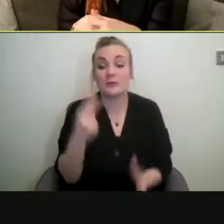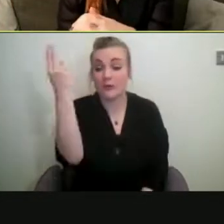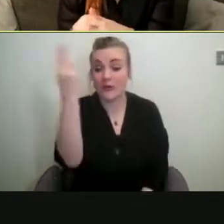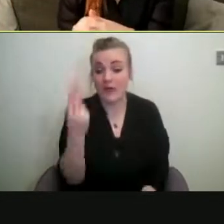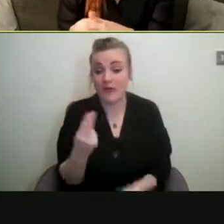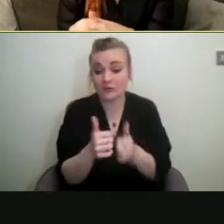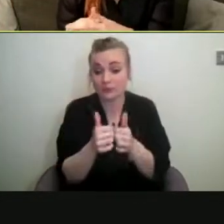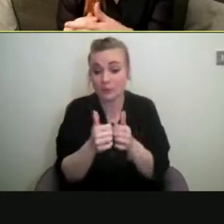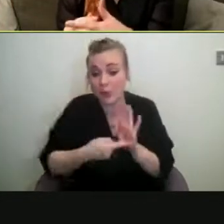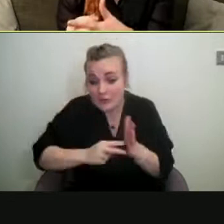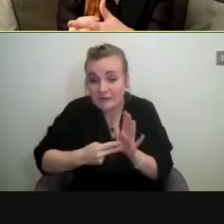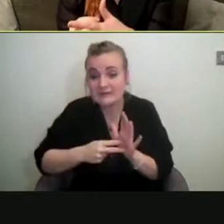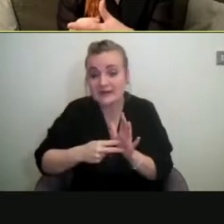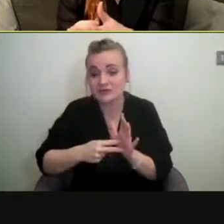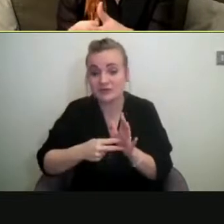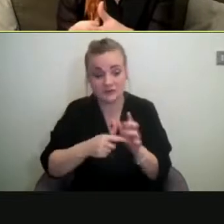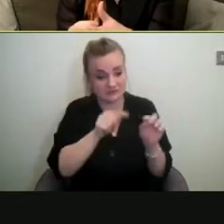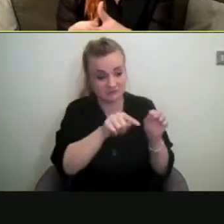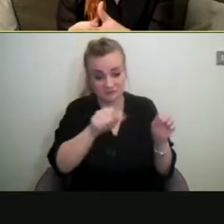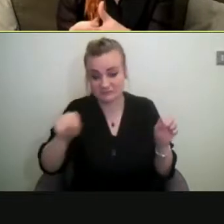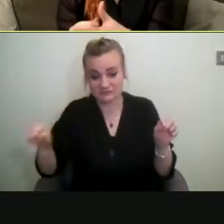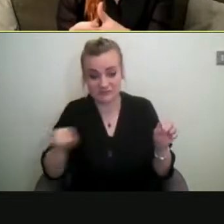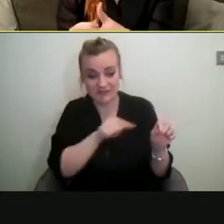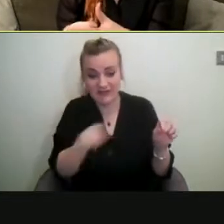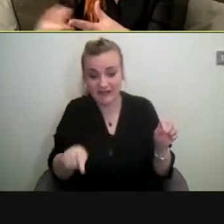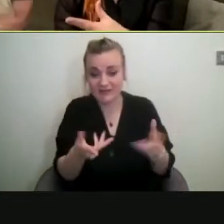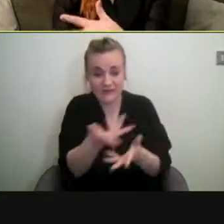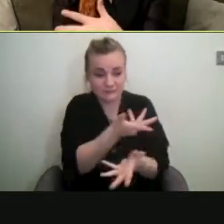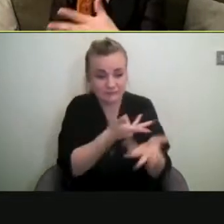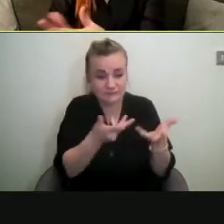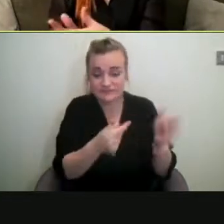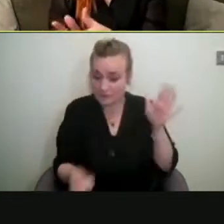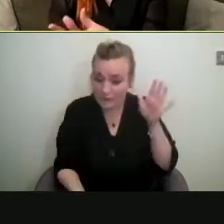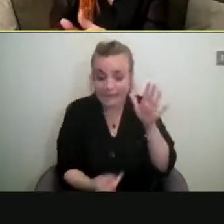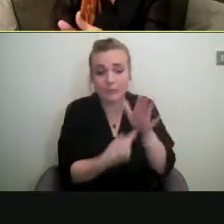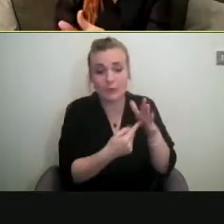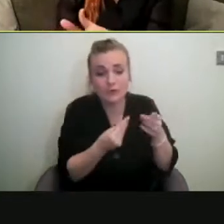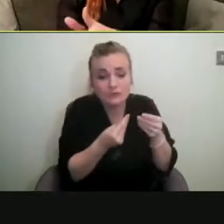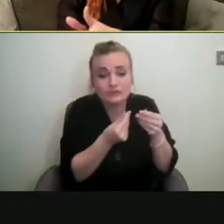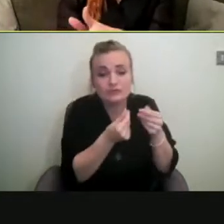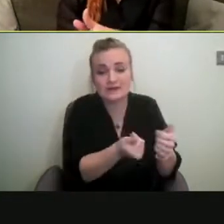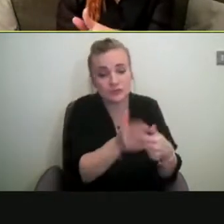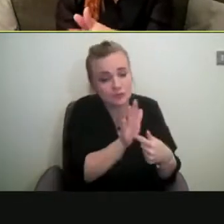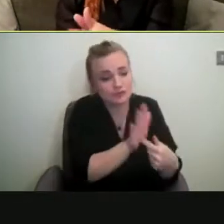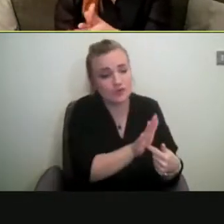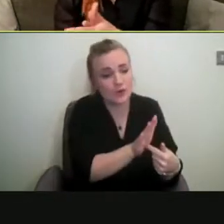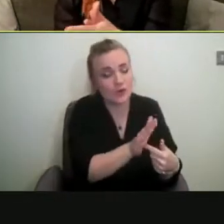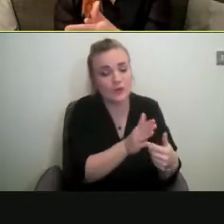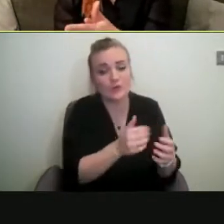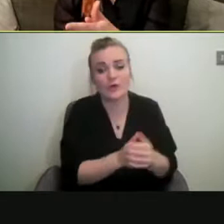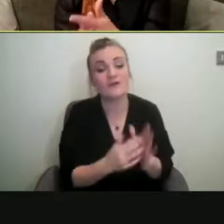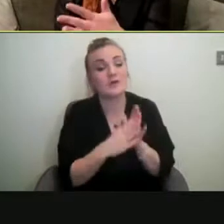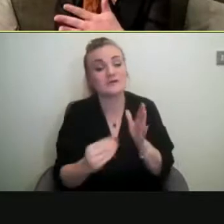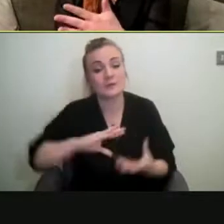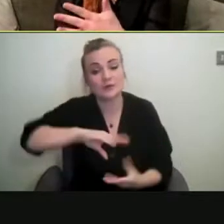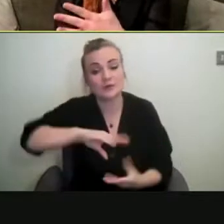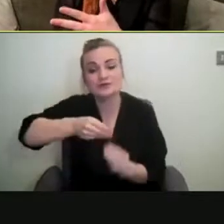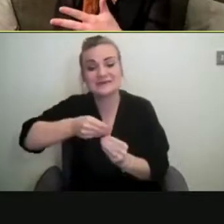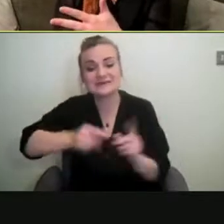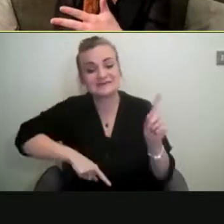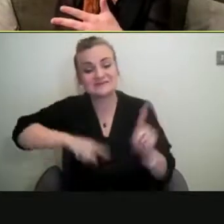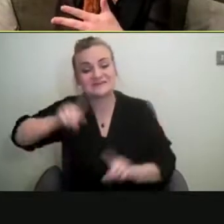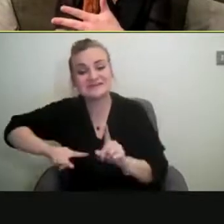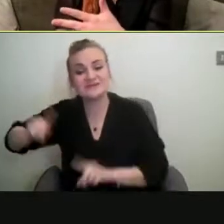about all these important resources, like the Creative Differences Handbook that Universal